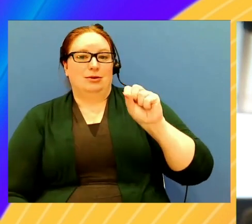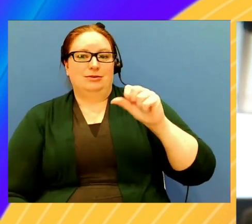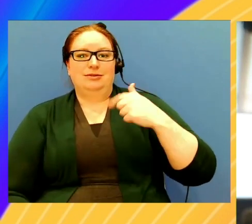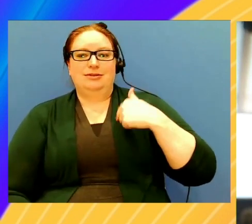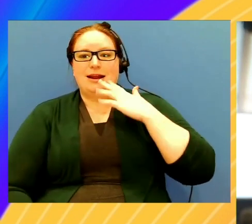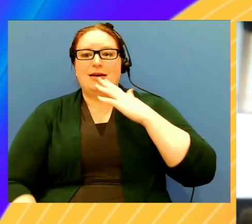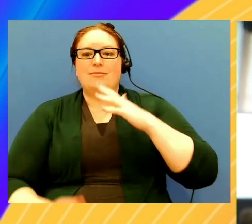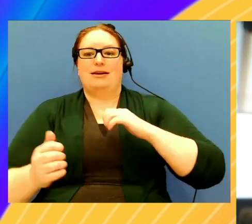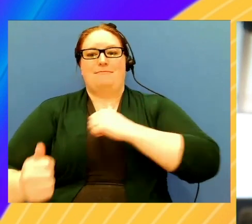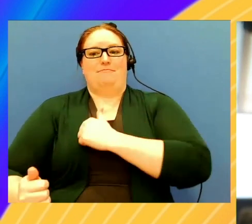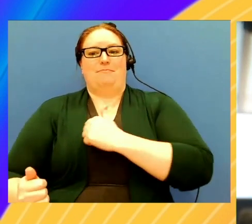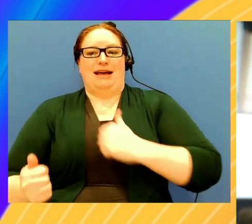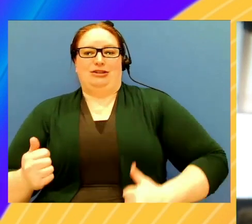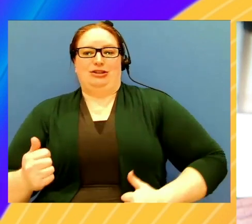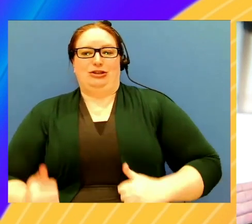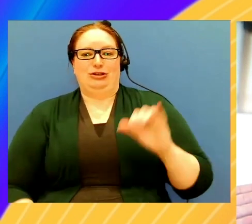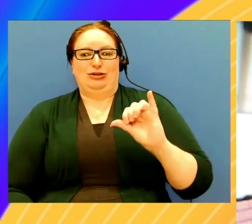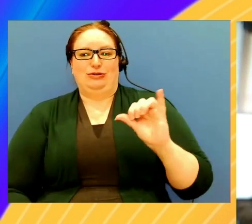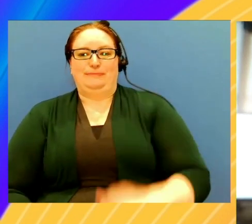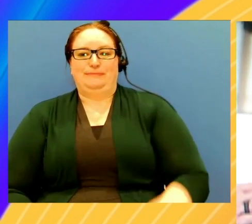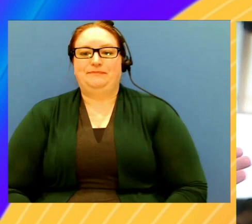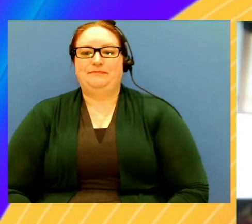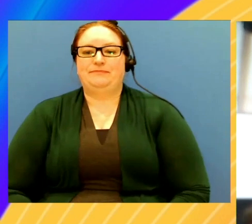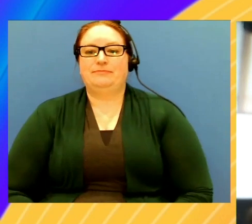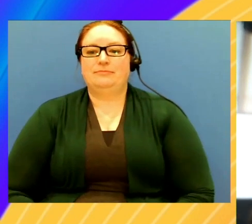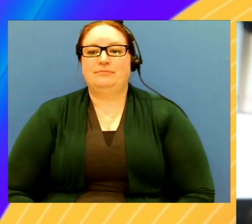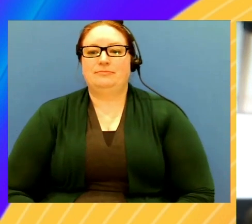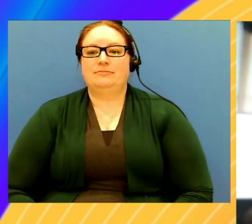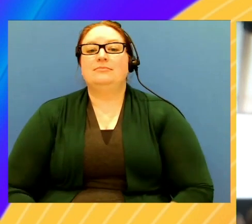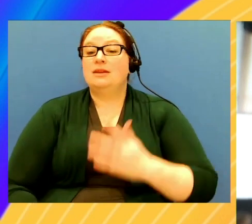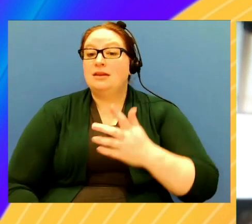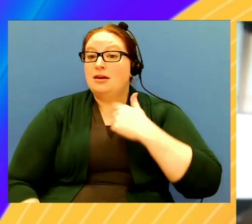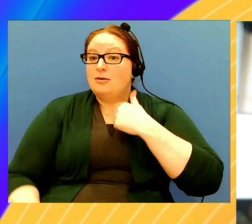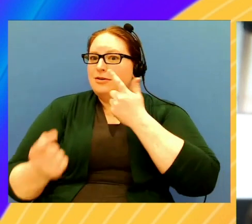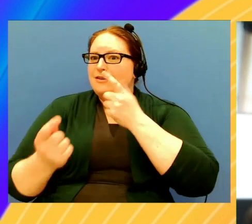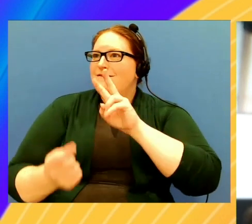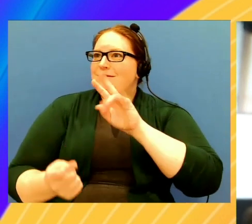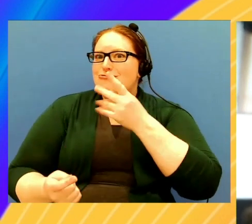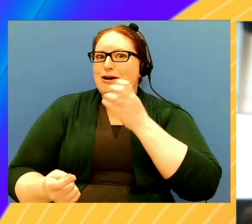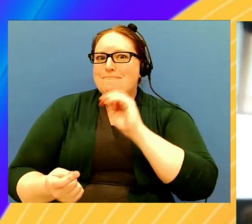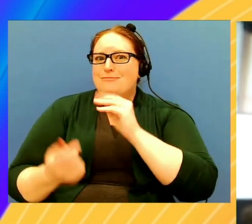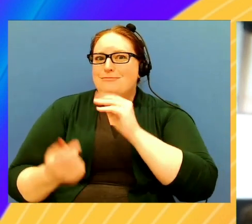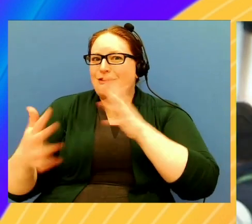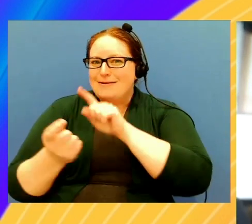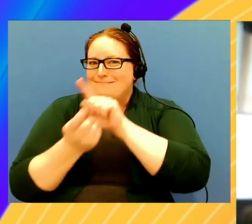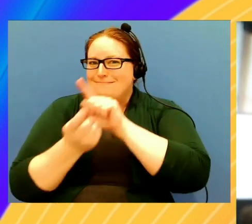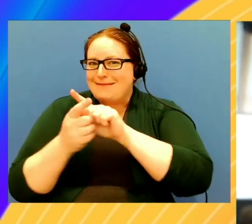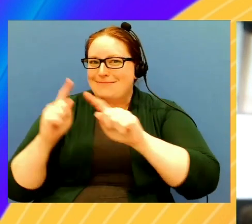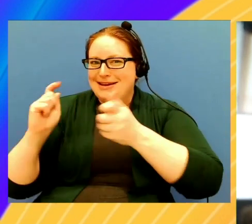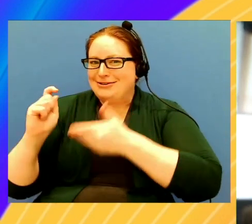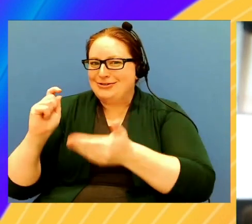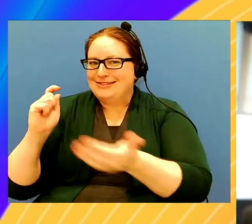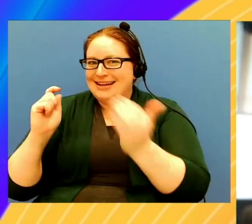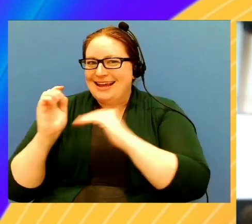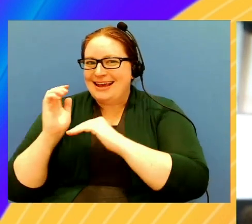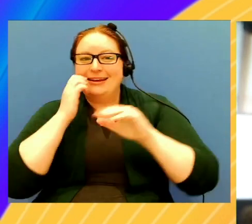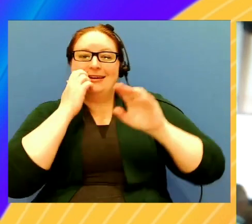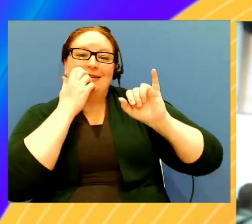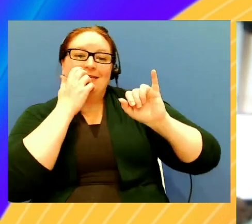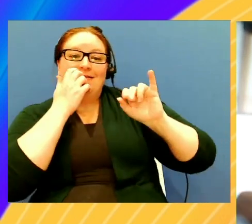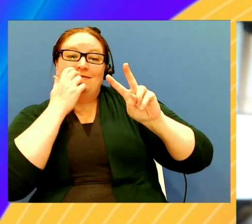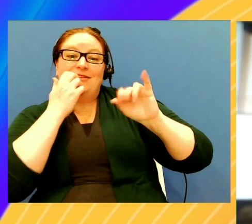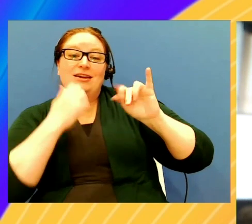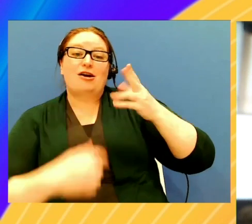too. Cool. Vikram. Vikram, we've met before, but reintroduce yourself. Hey folks, thanks again for having me. My name is Vikram. I'm a